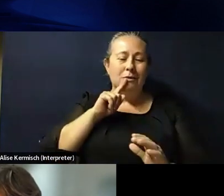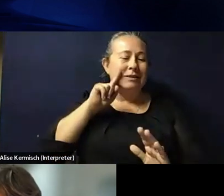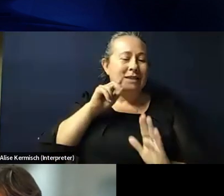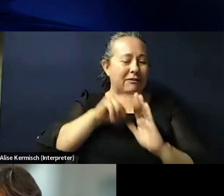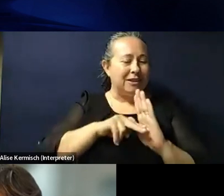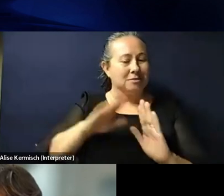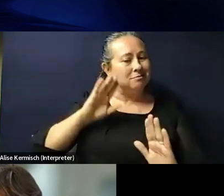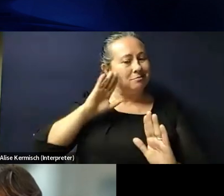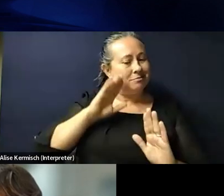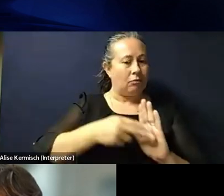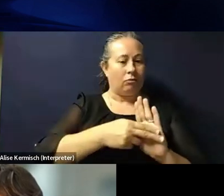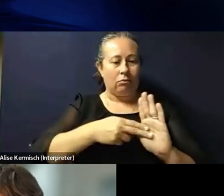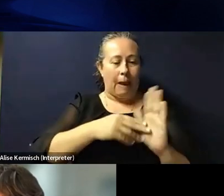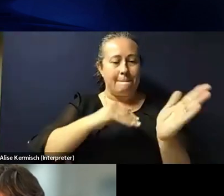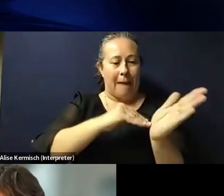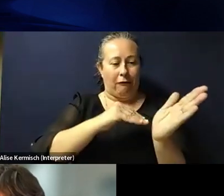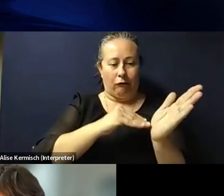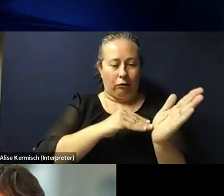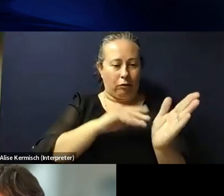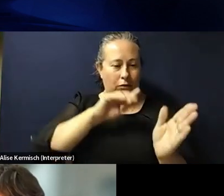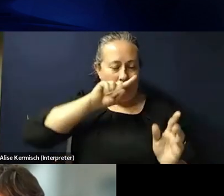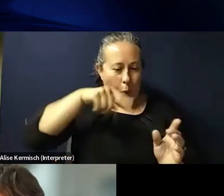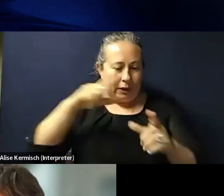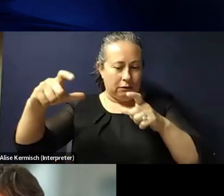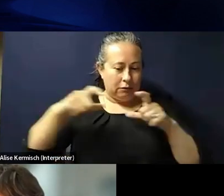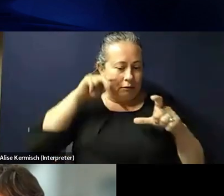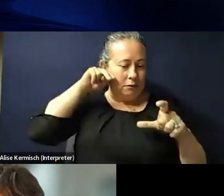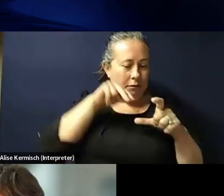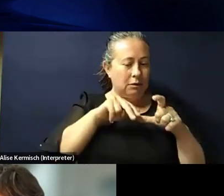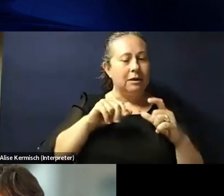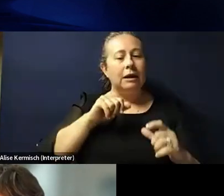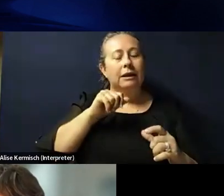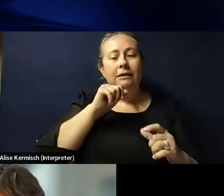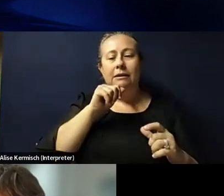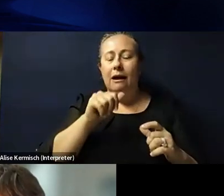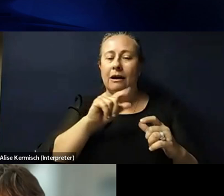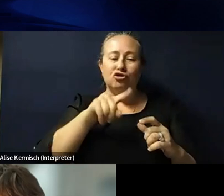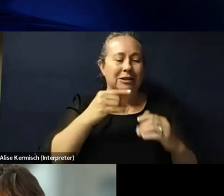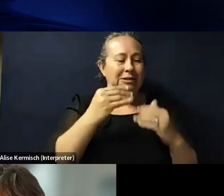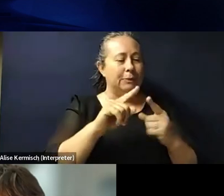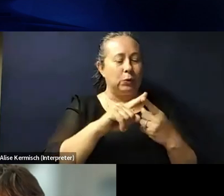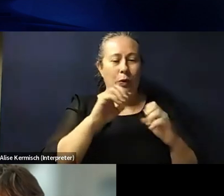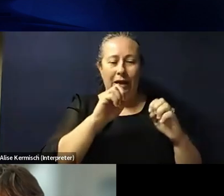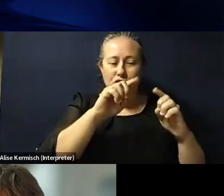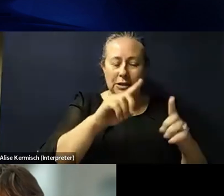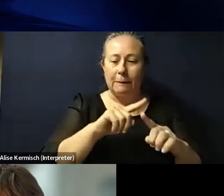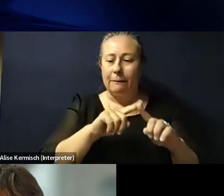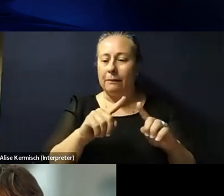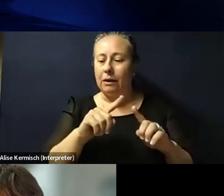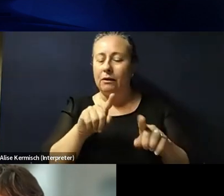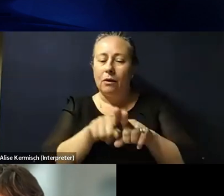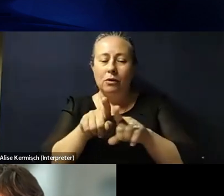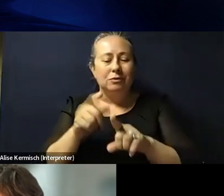and what kind of implication would that have on not just education, but also understanding